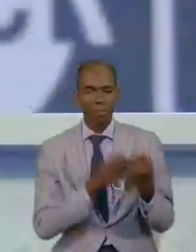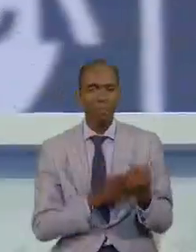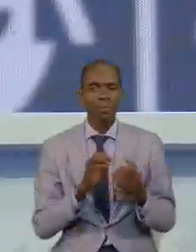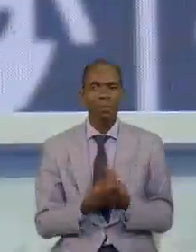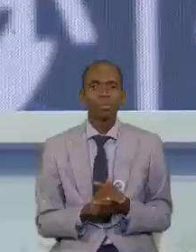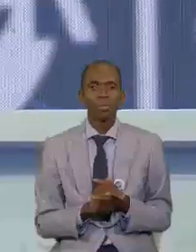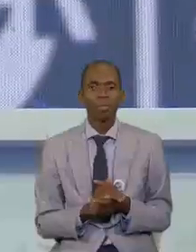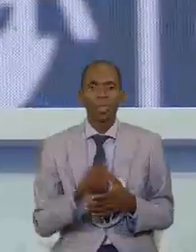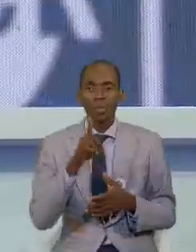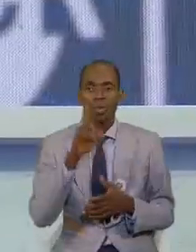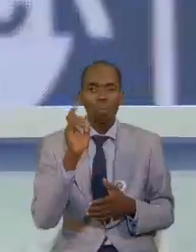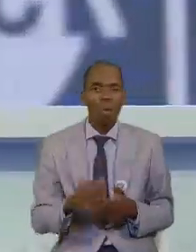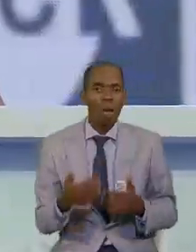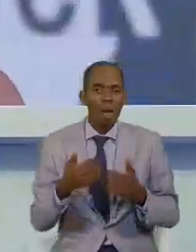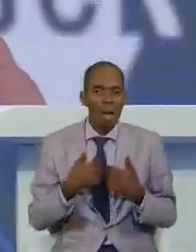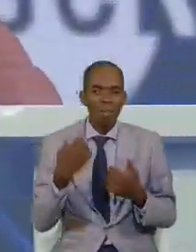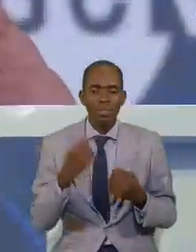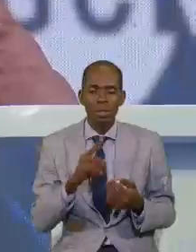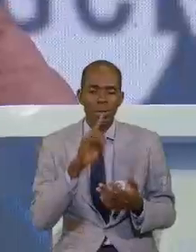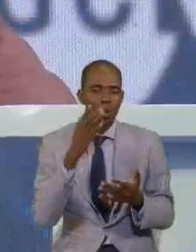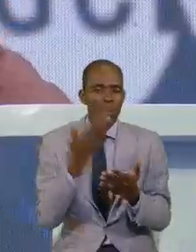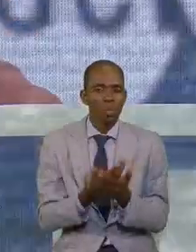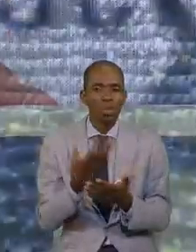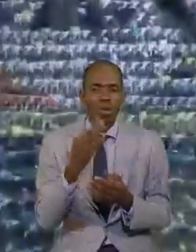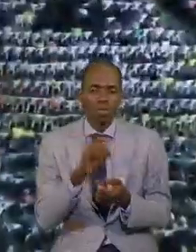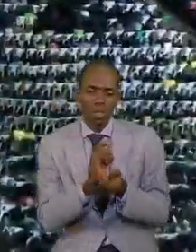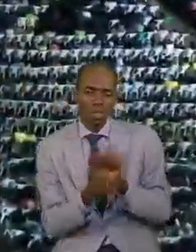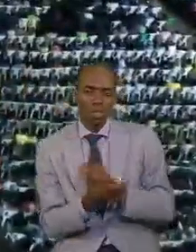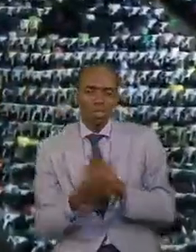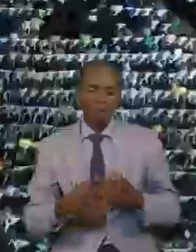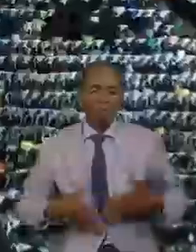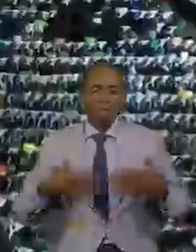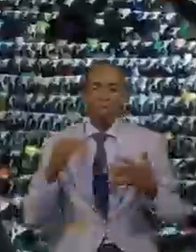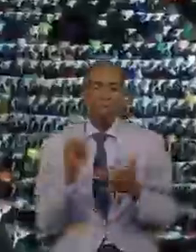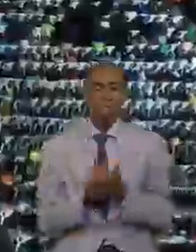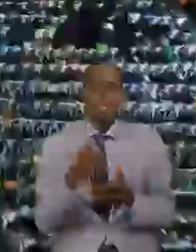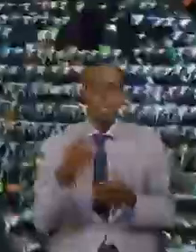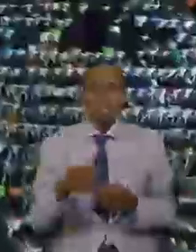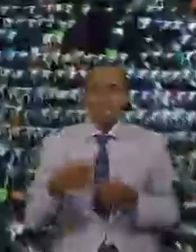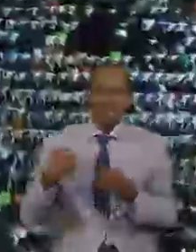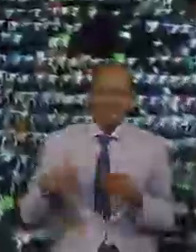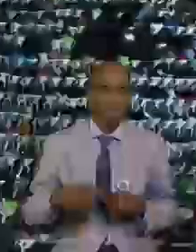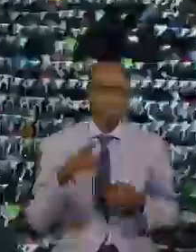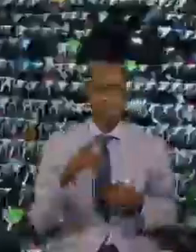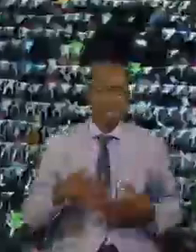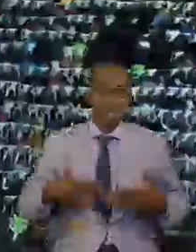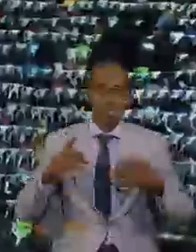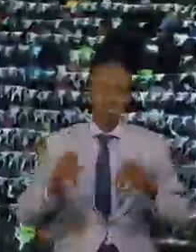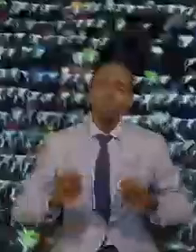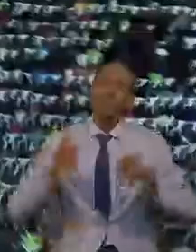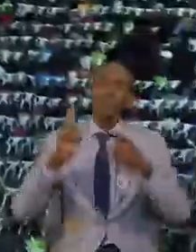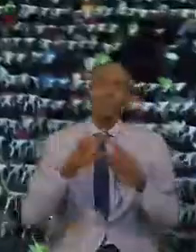You must have the evidence of a change of life, that the life you surrender to Christ, he has received, he